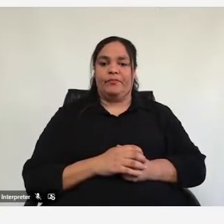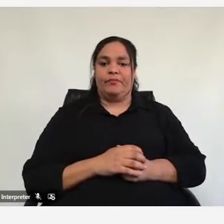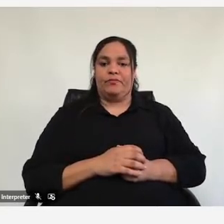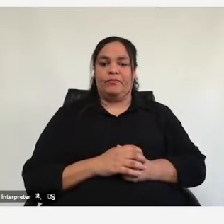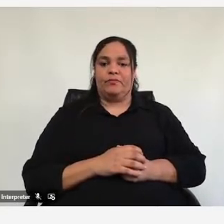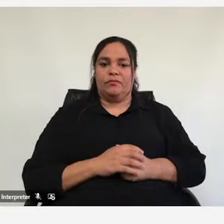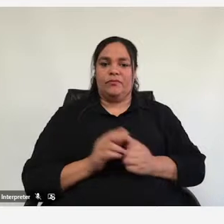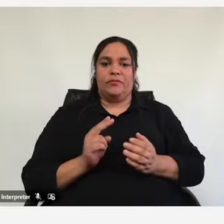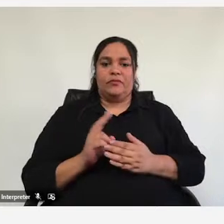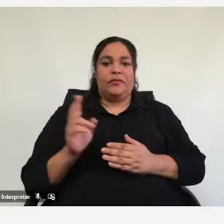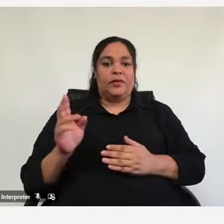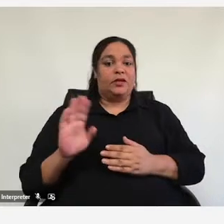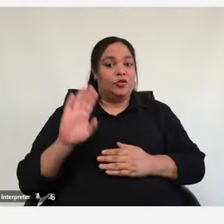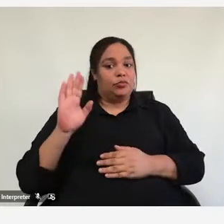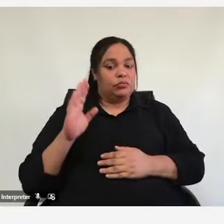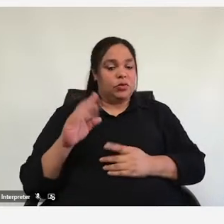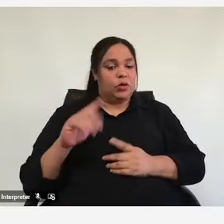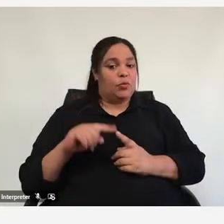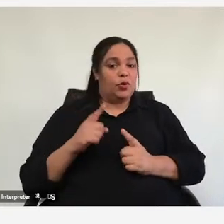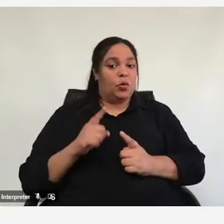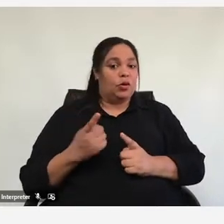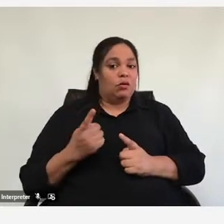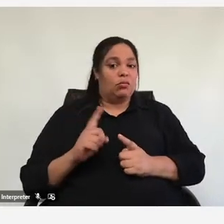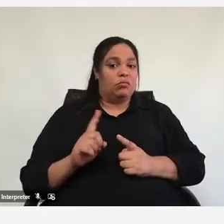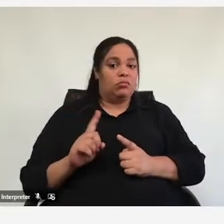Honourable Barnes, you raised your hand. Was that a point of order?